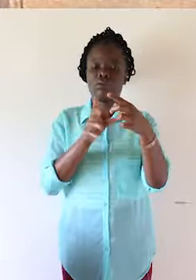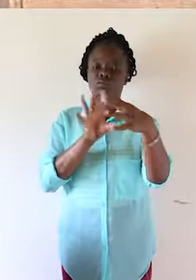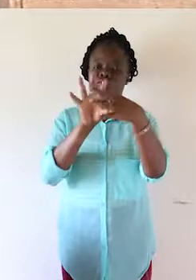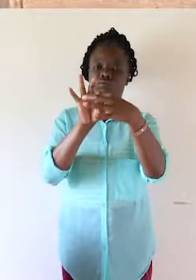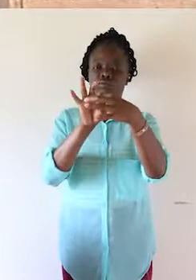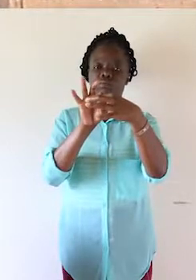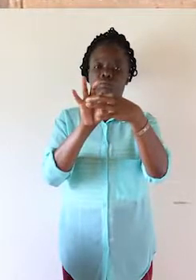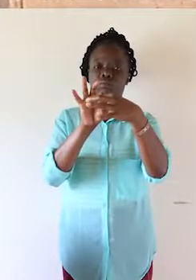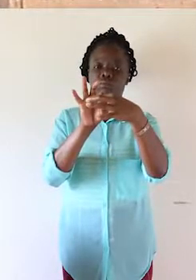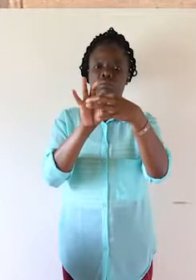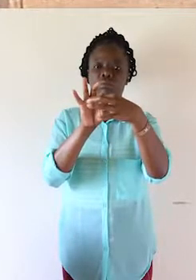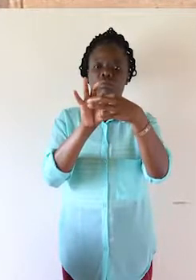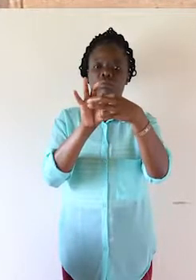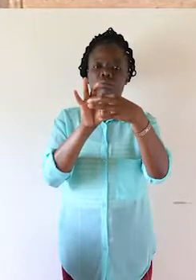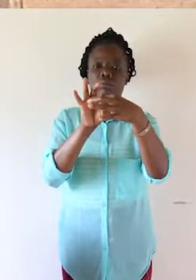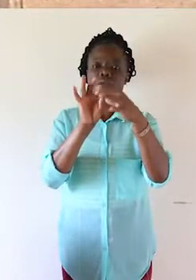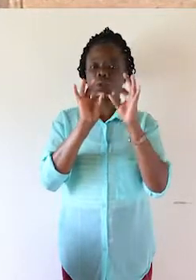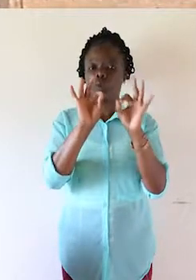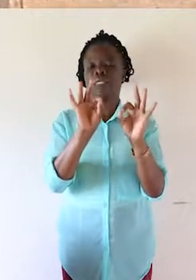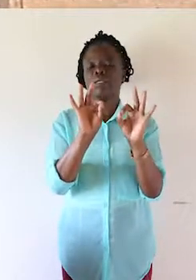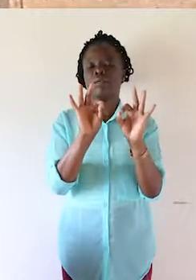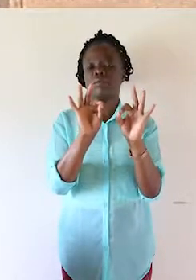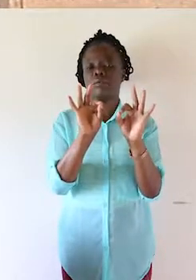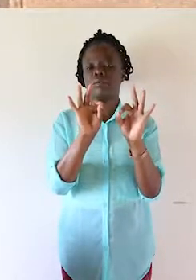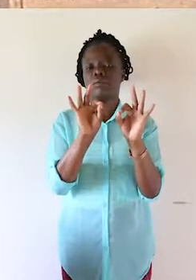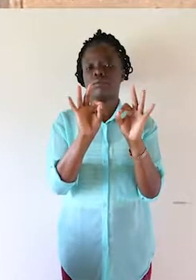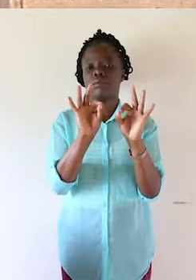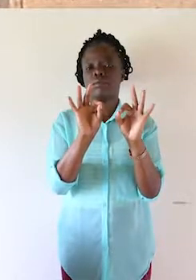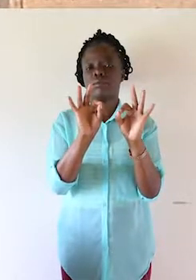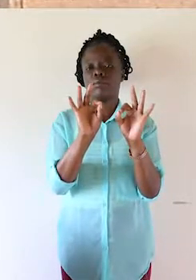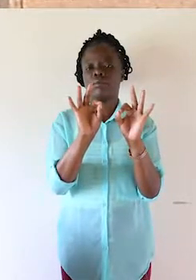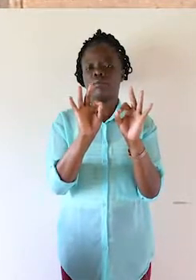Naka, good, good.